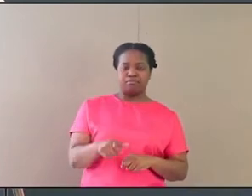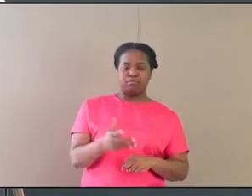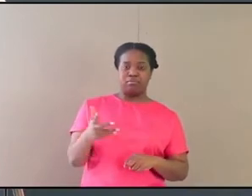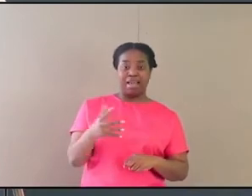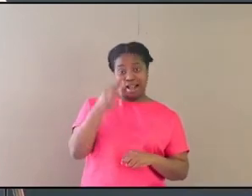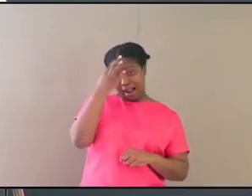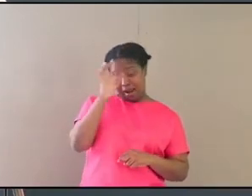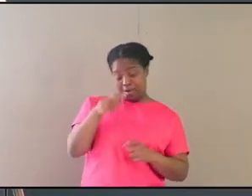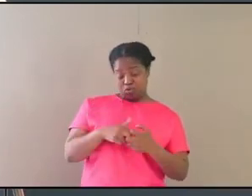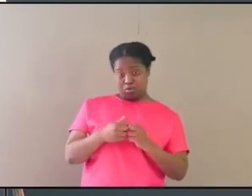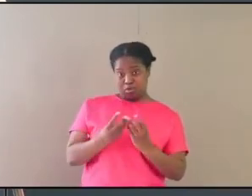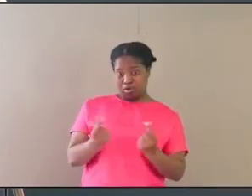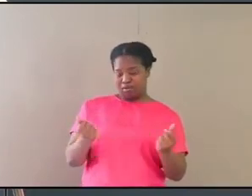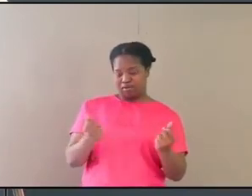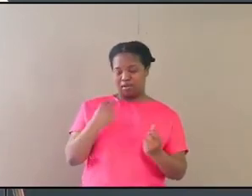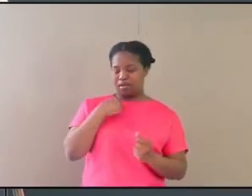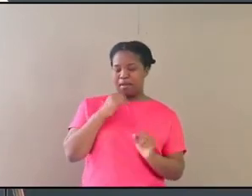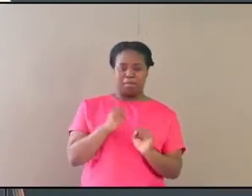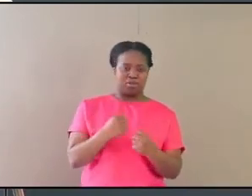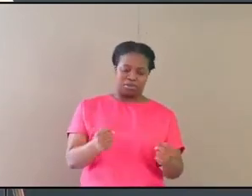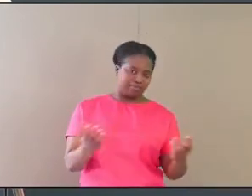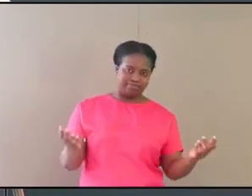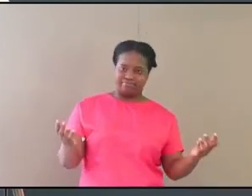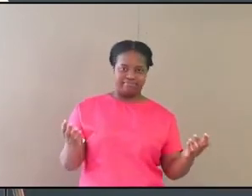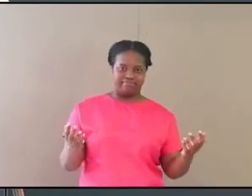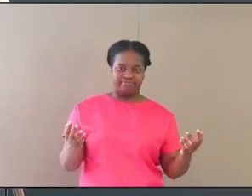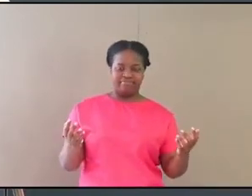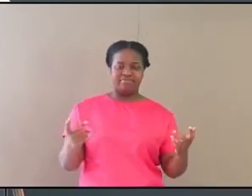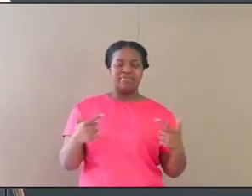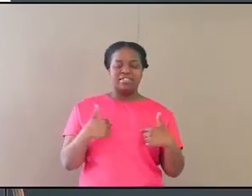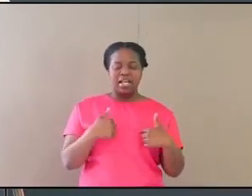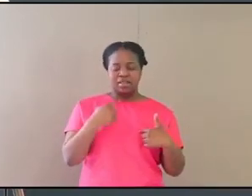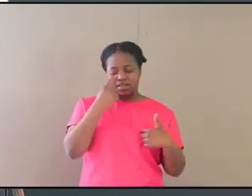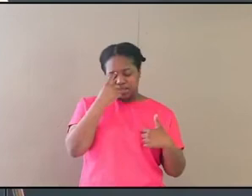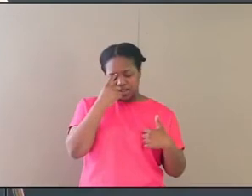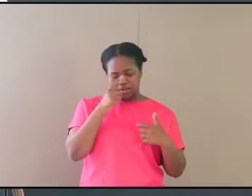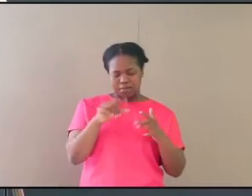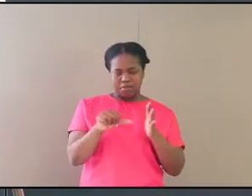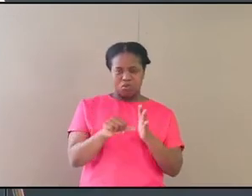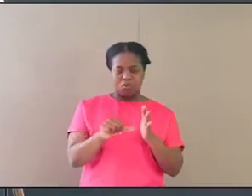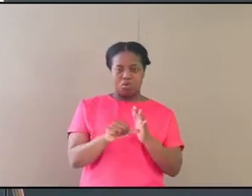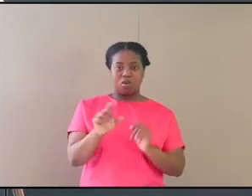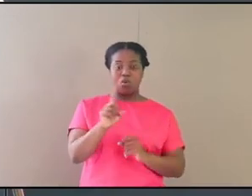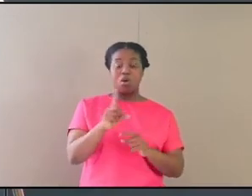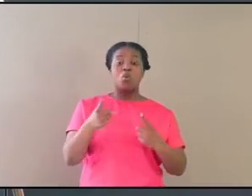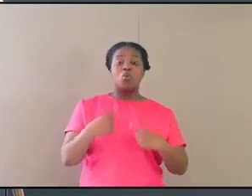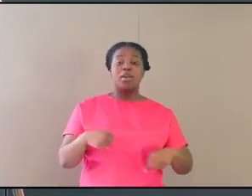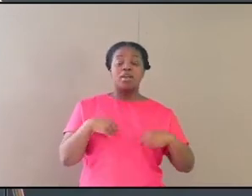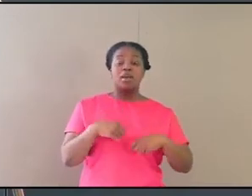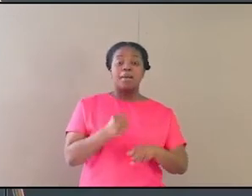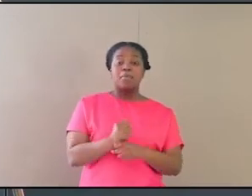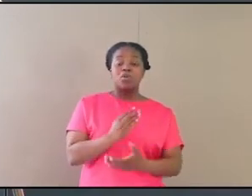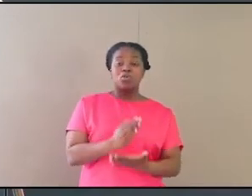cannot solve the problems on their own. And I think it becomes important for us to make sure that those partnerships